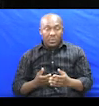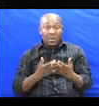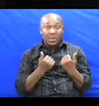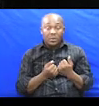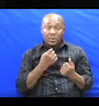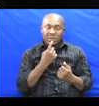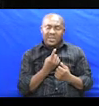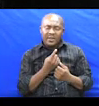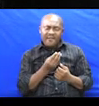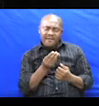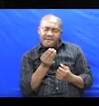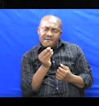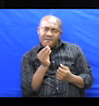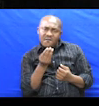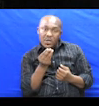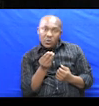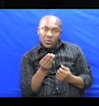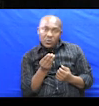had limited capital.